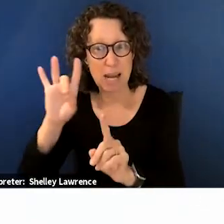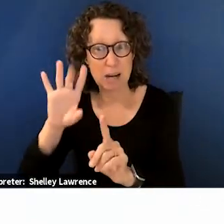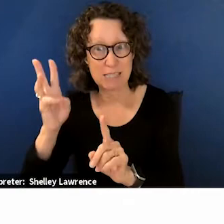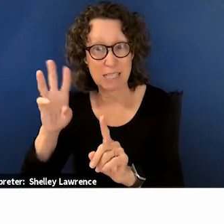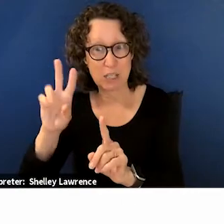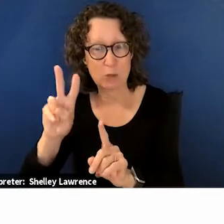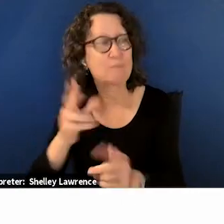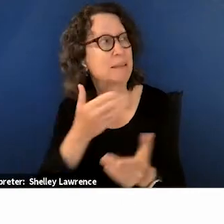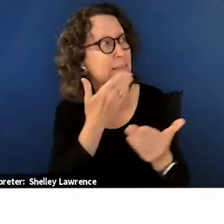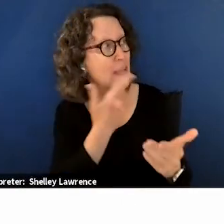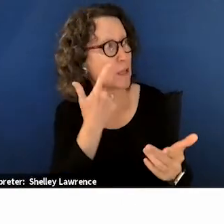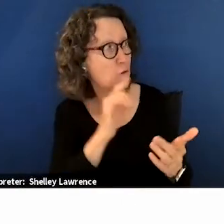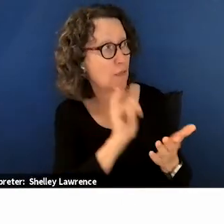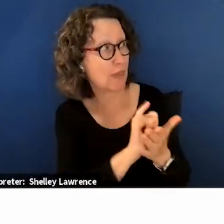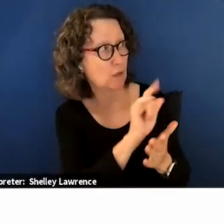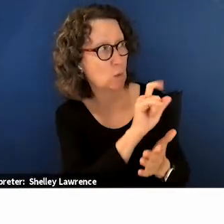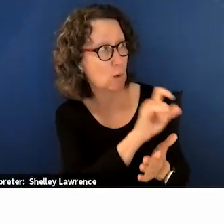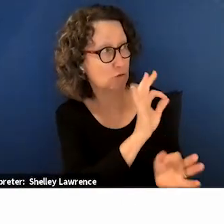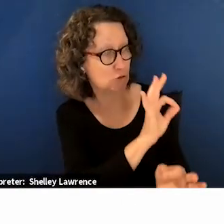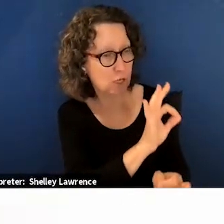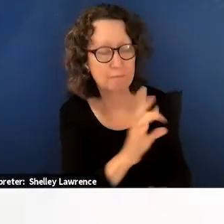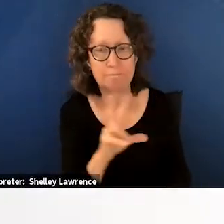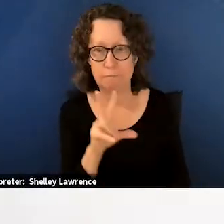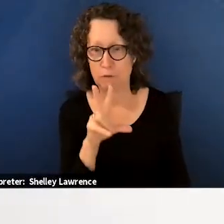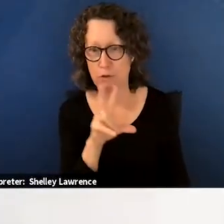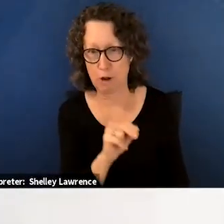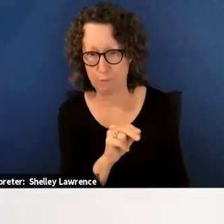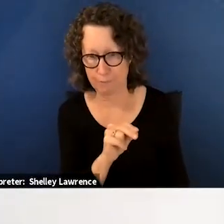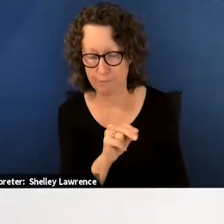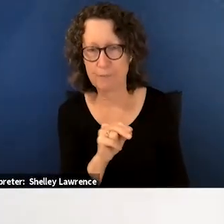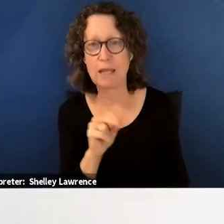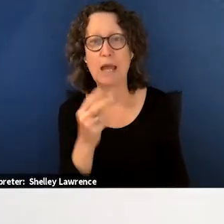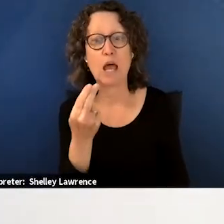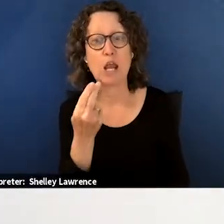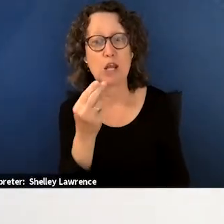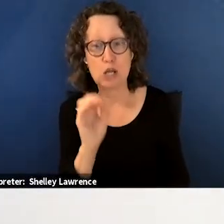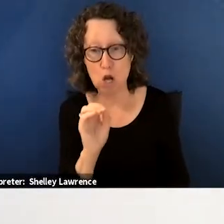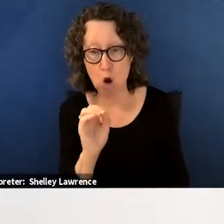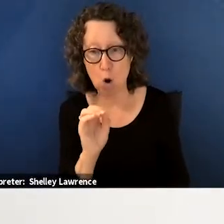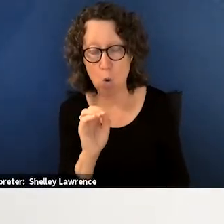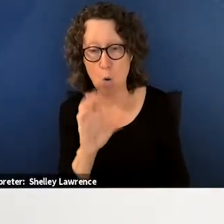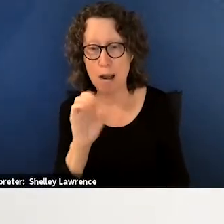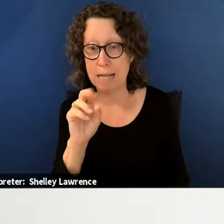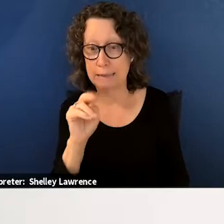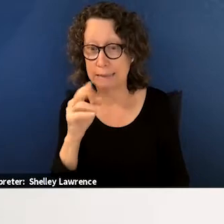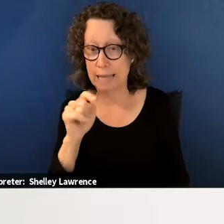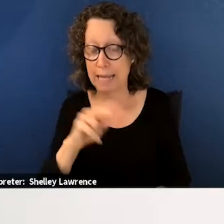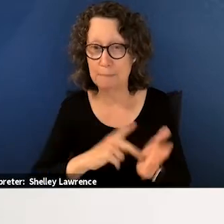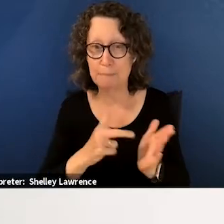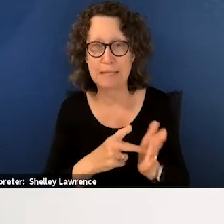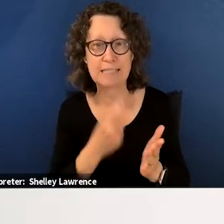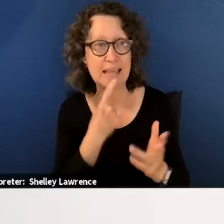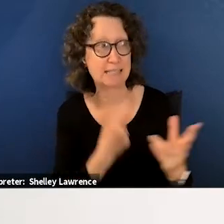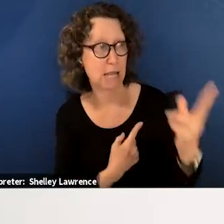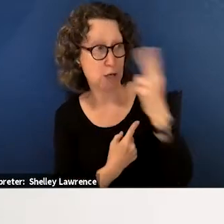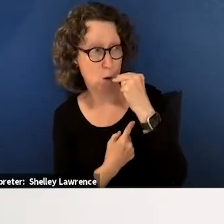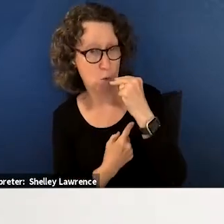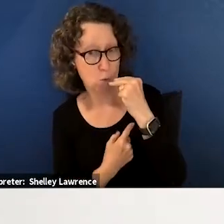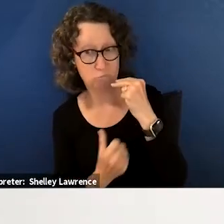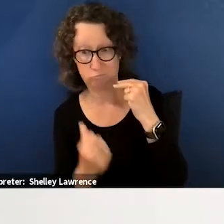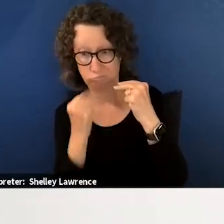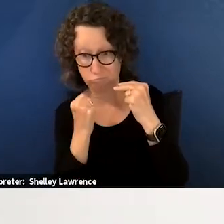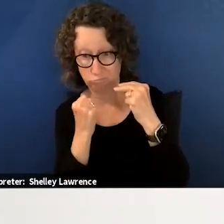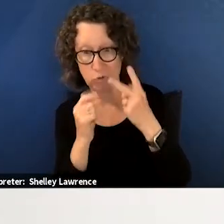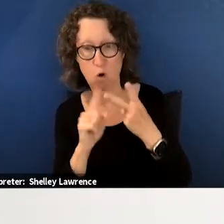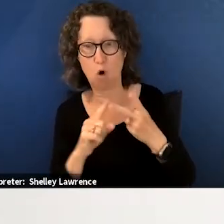Thank you for that question. No. So the no consent either means they've said no or